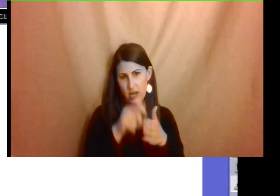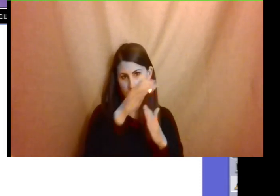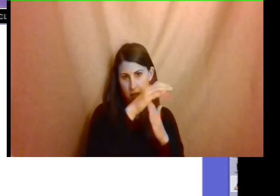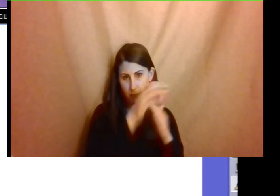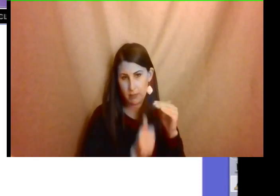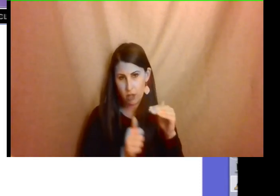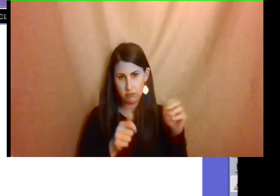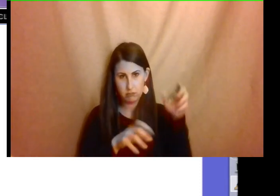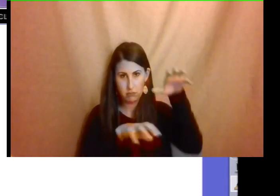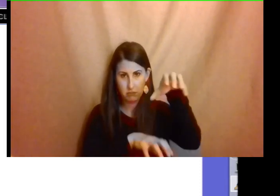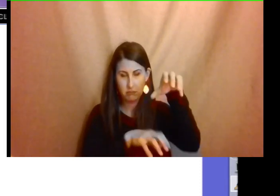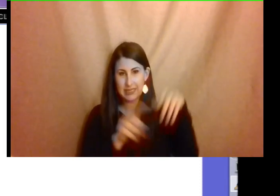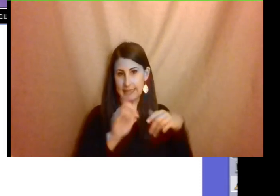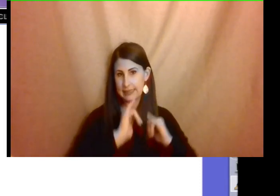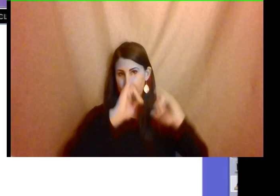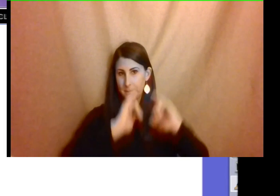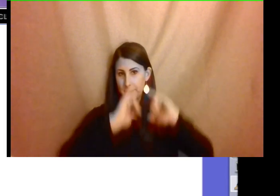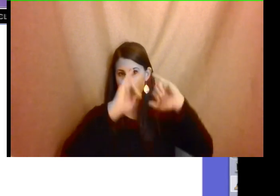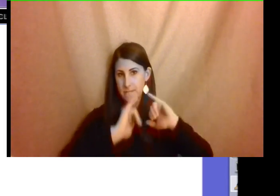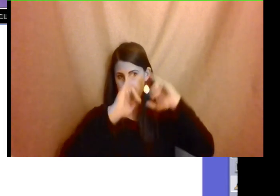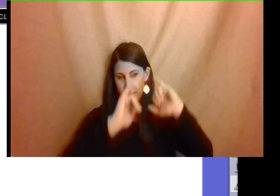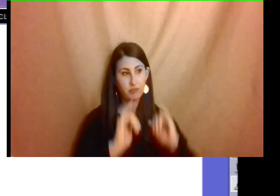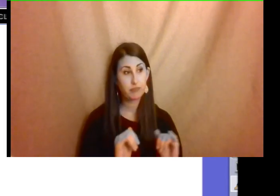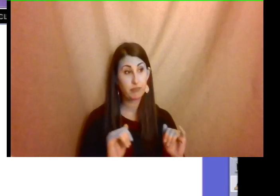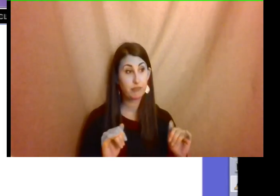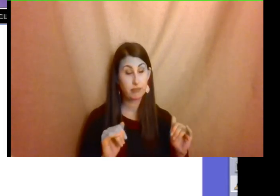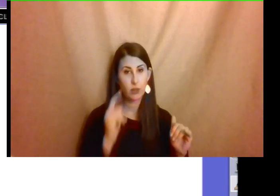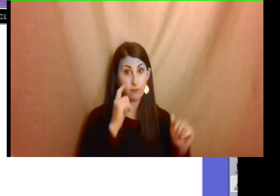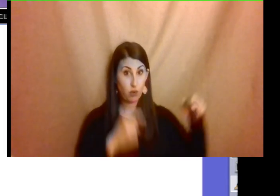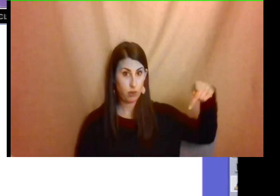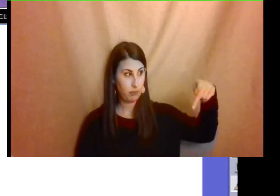base, the bottom shape. Okay.